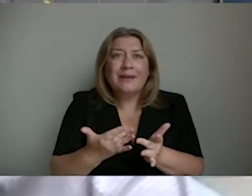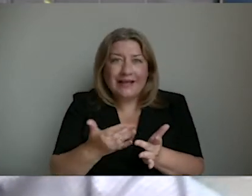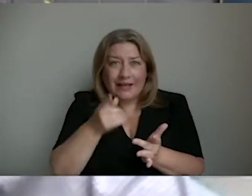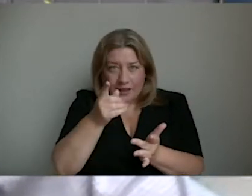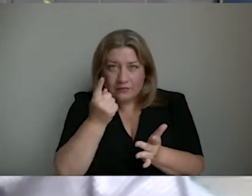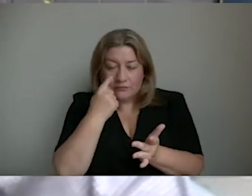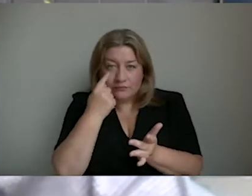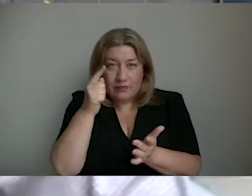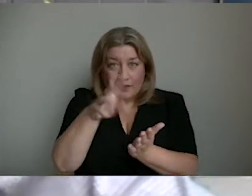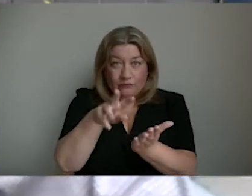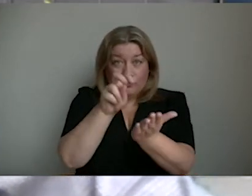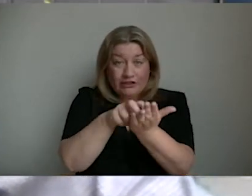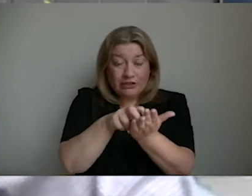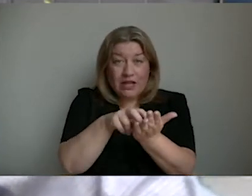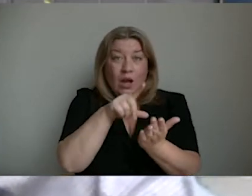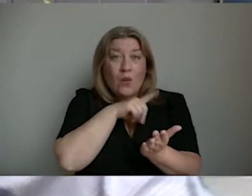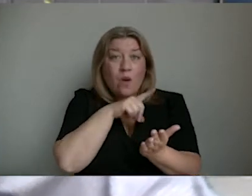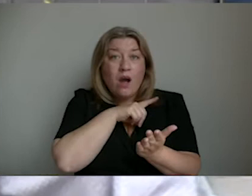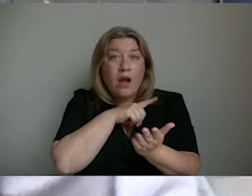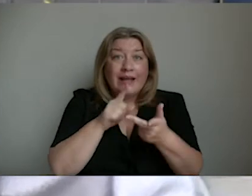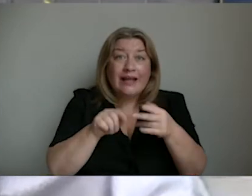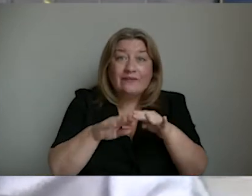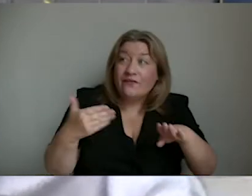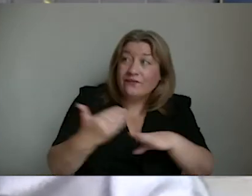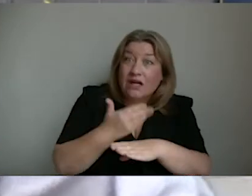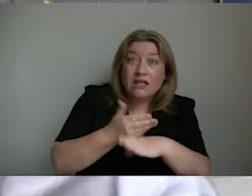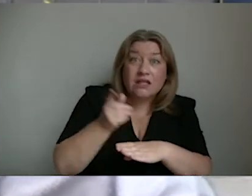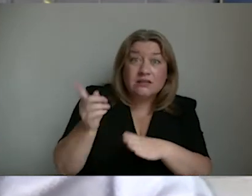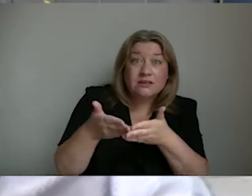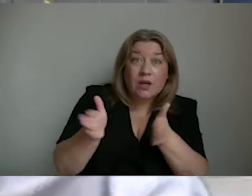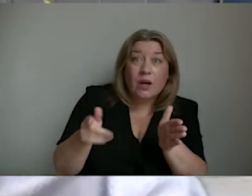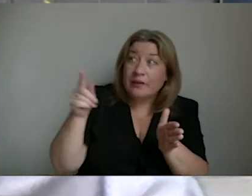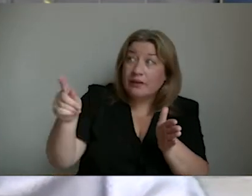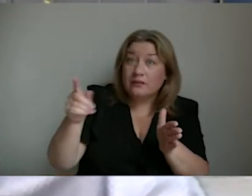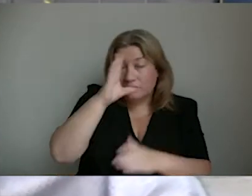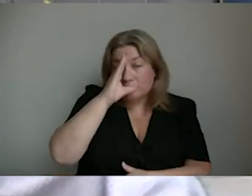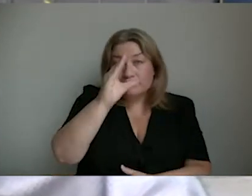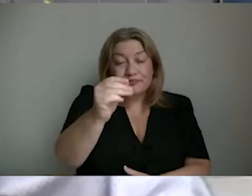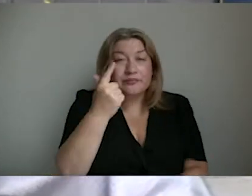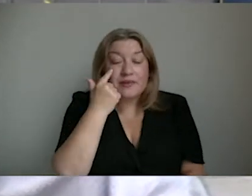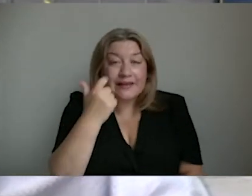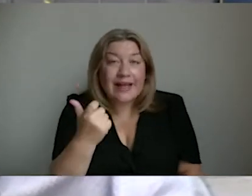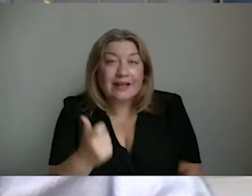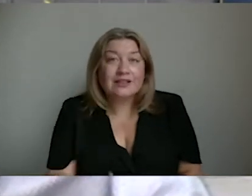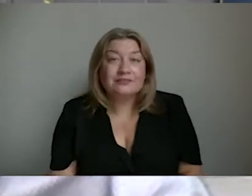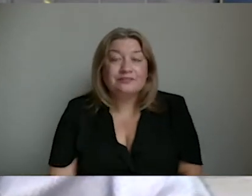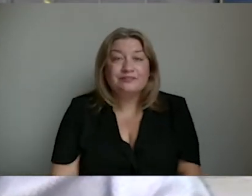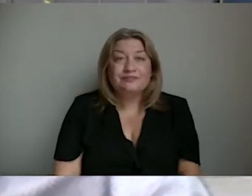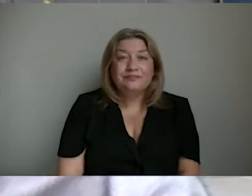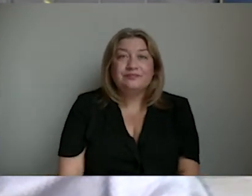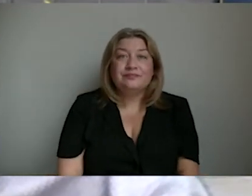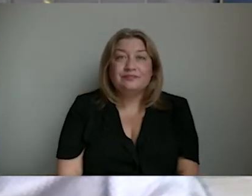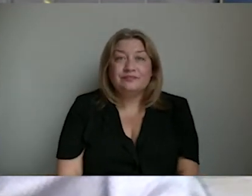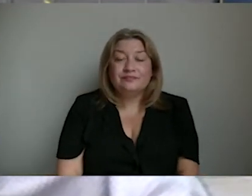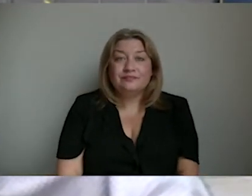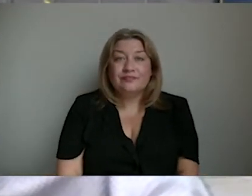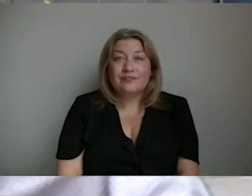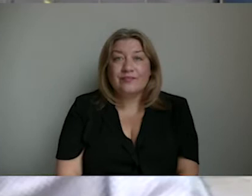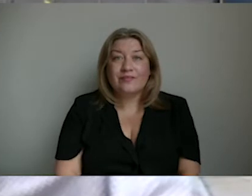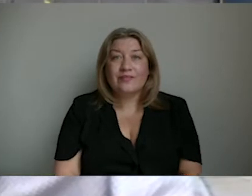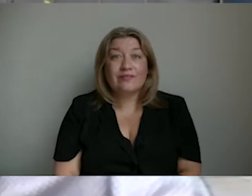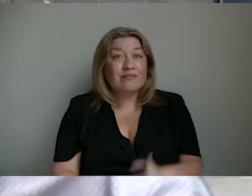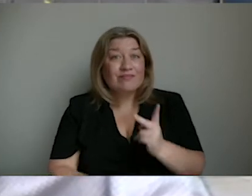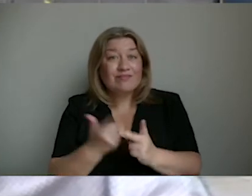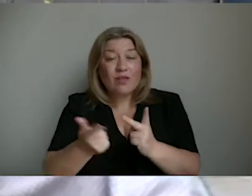and register with us, because then when those vacancies come up, we'll have all your details on file, and we'll be able to find the people that are interested in the jobs that we're going